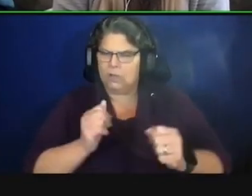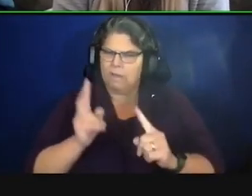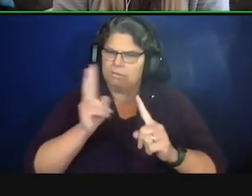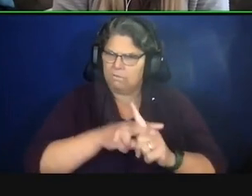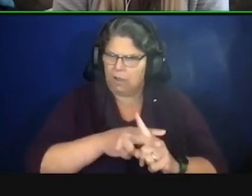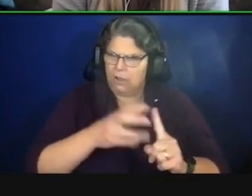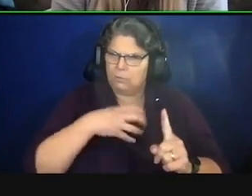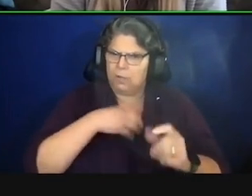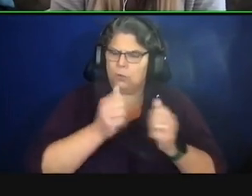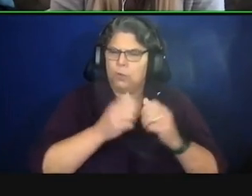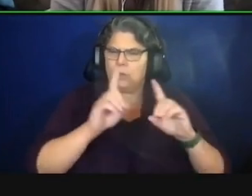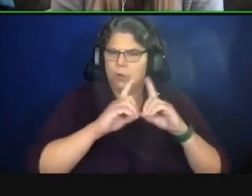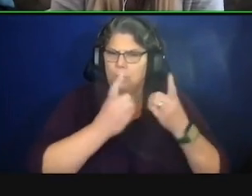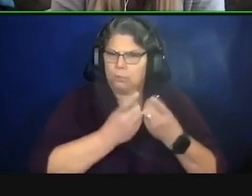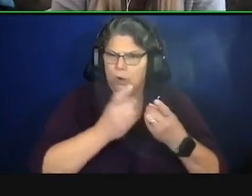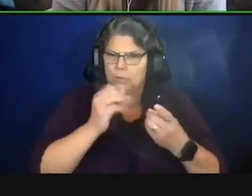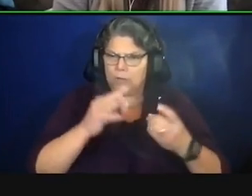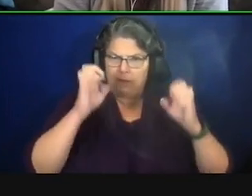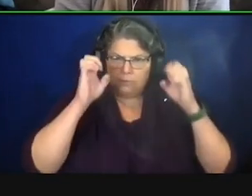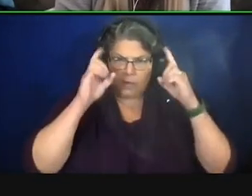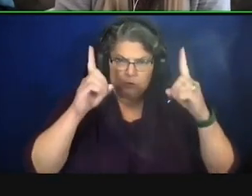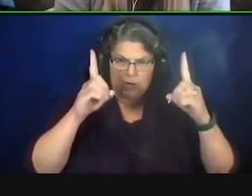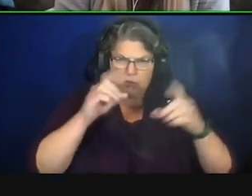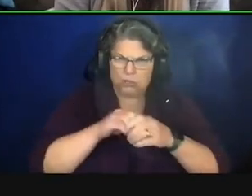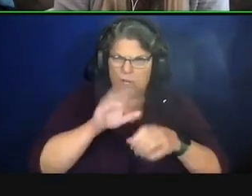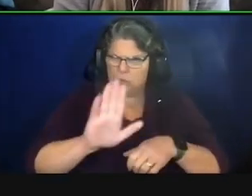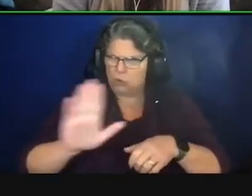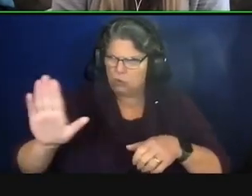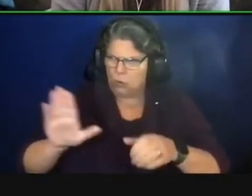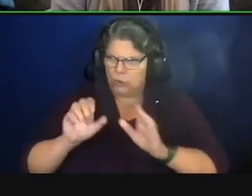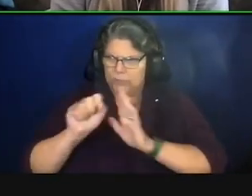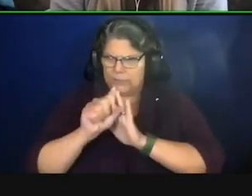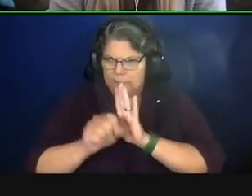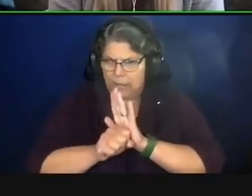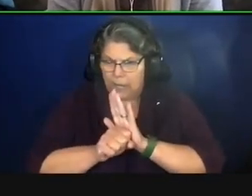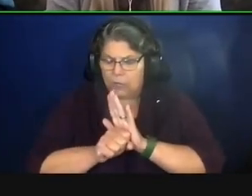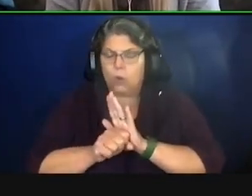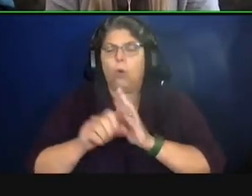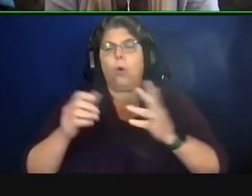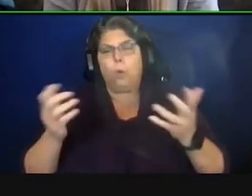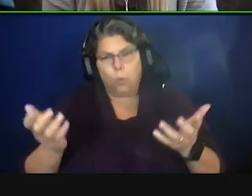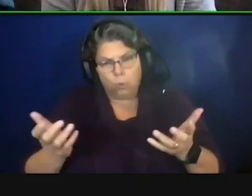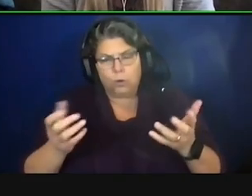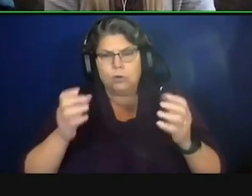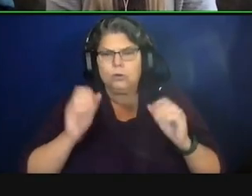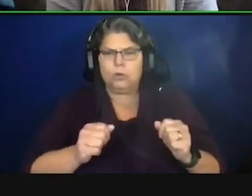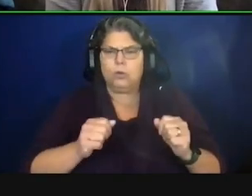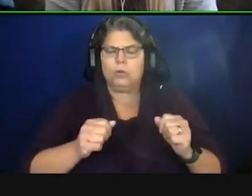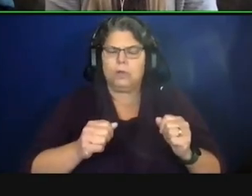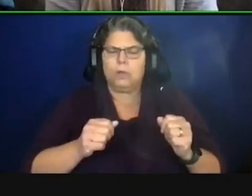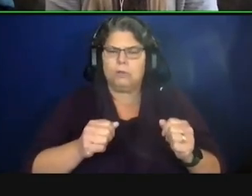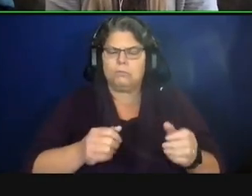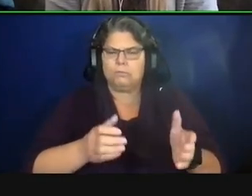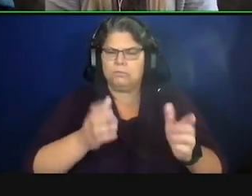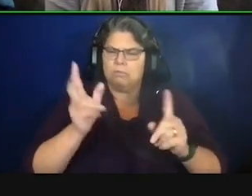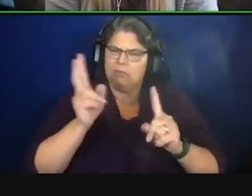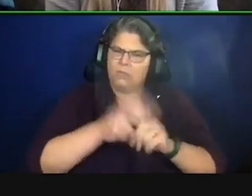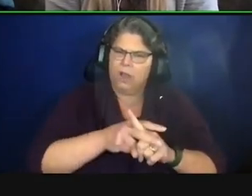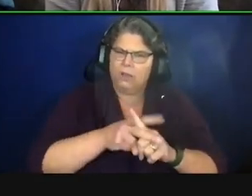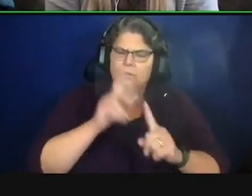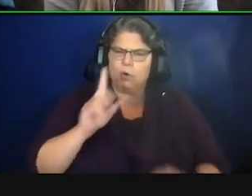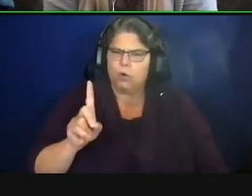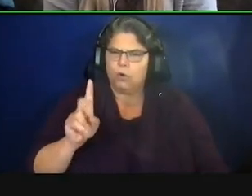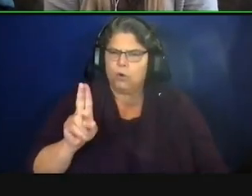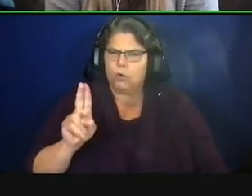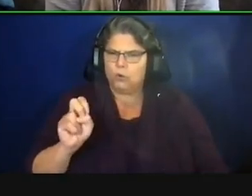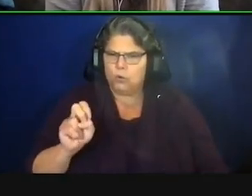complaint with the Department of Education in your respective state, or you can file for due process with the State